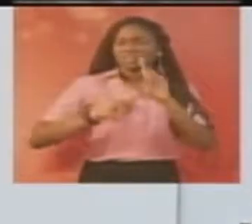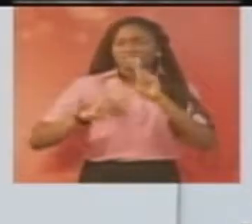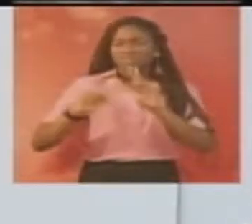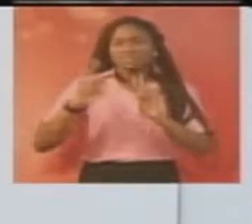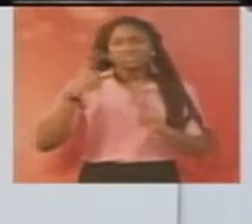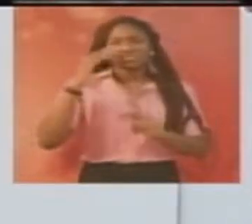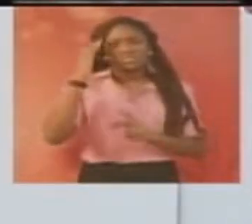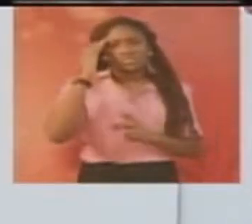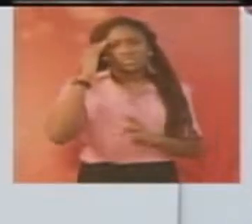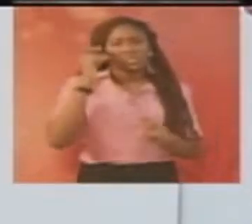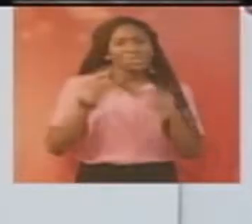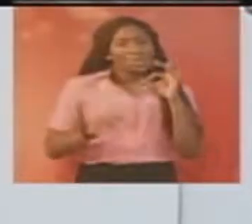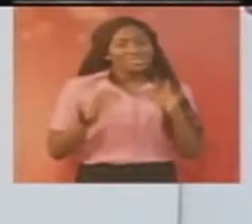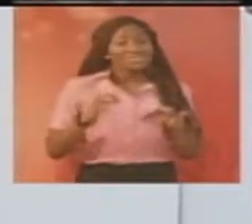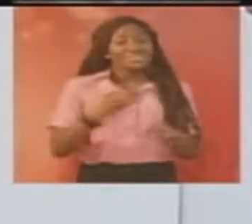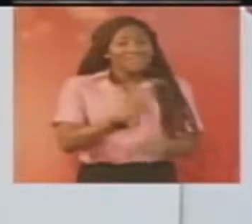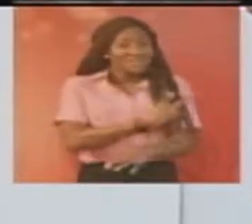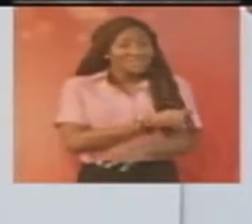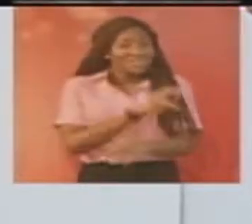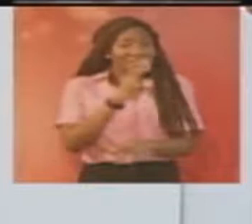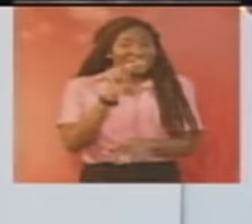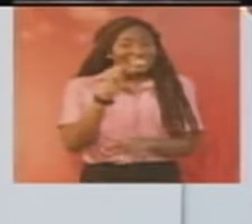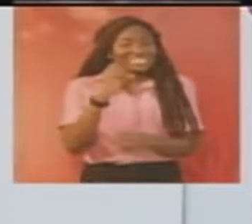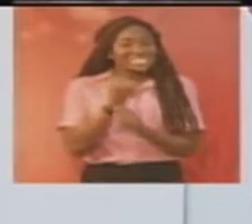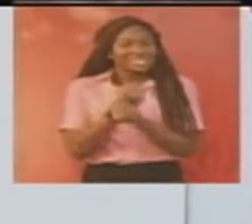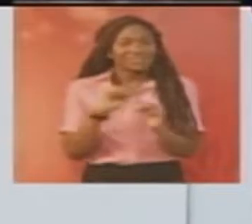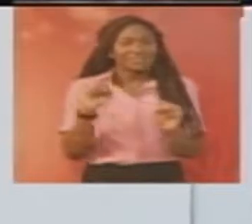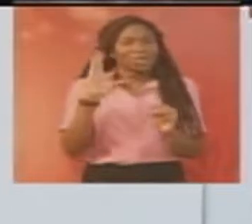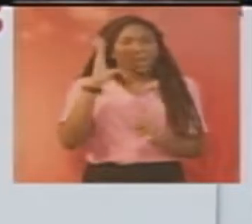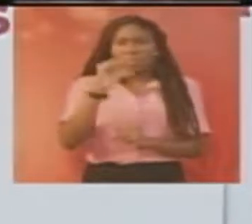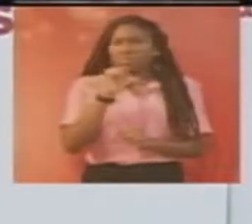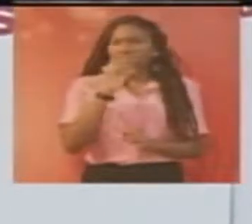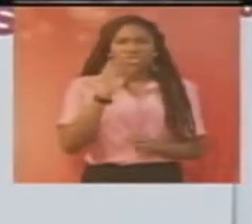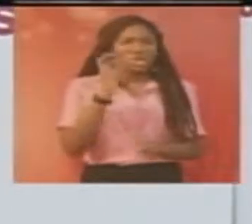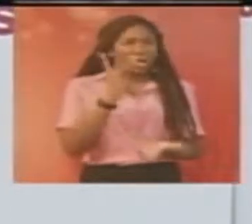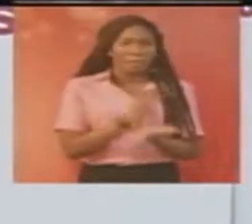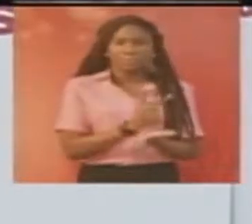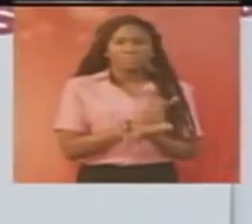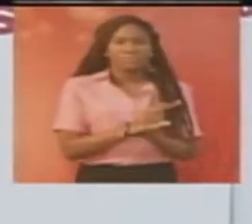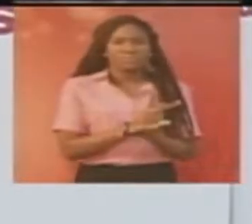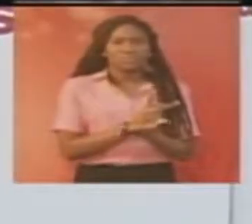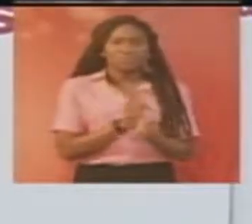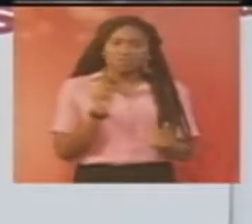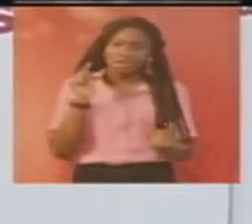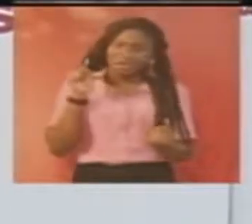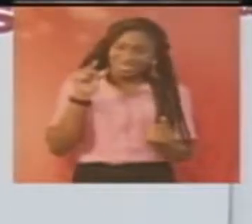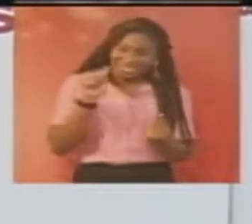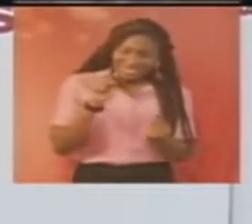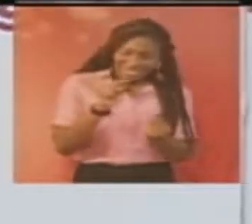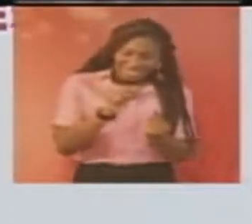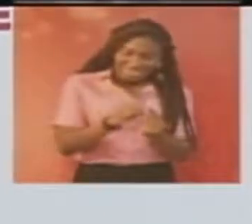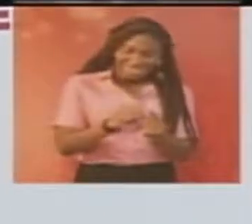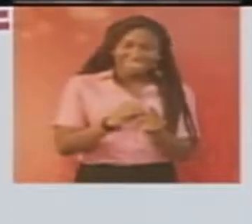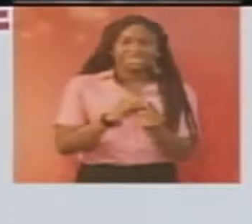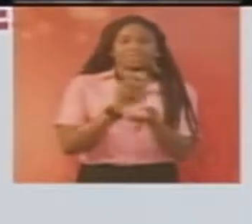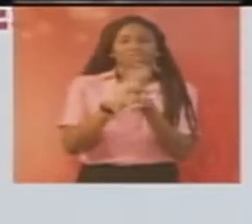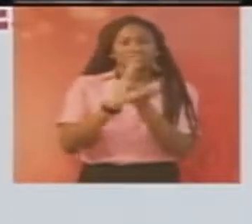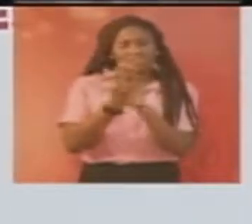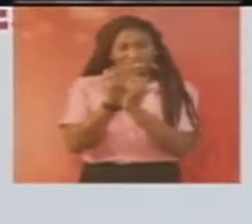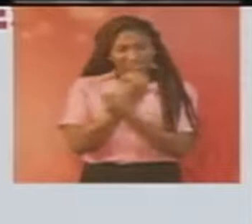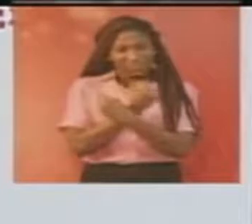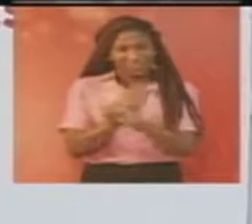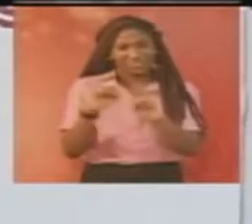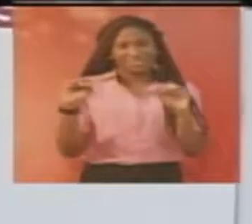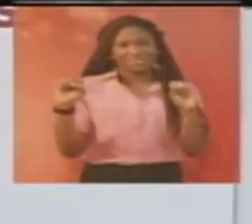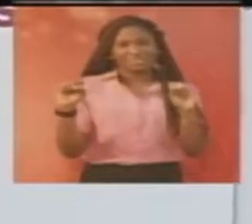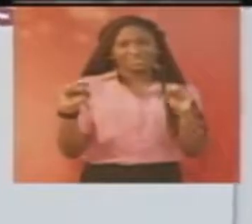if the vaccine is safe, and the vaccine will not be approved unless it reaches a certain threshold of safety. So